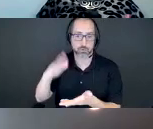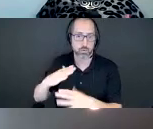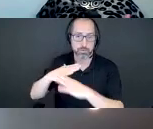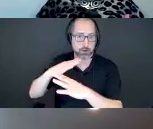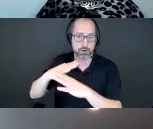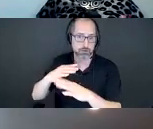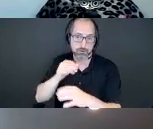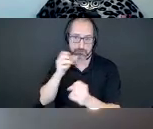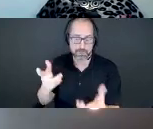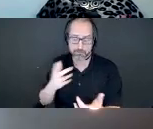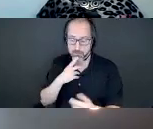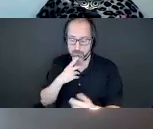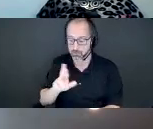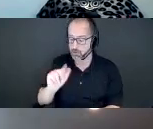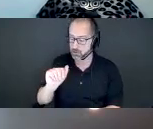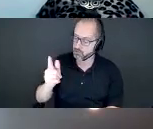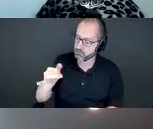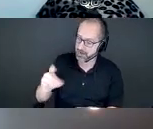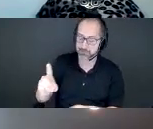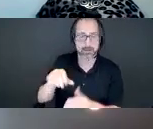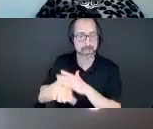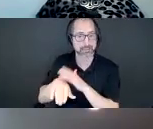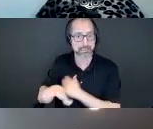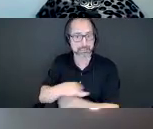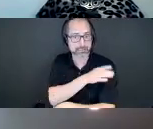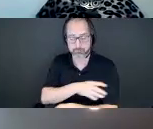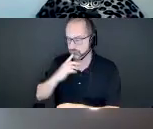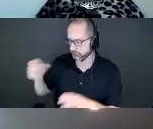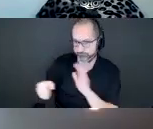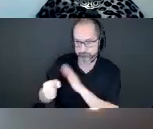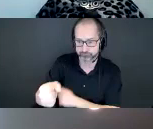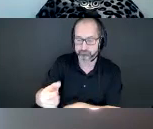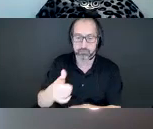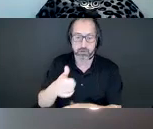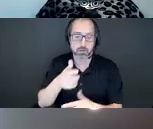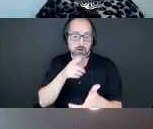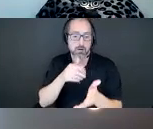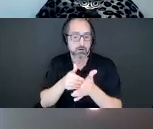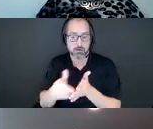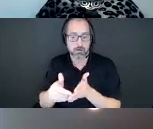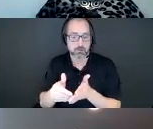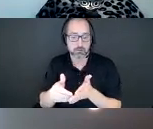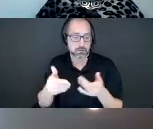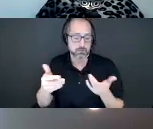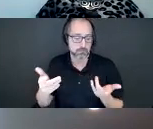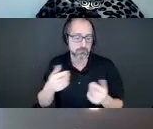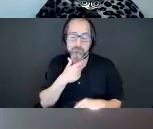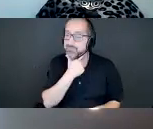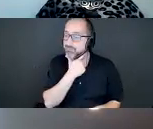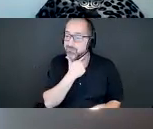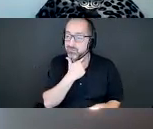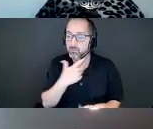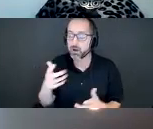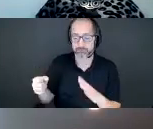rapid access addiction medicine program, oftentimes, again, because they're really they're there to